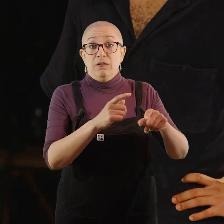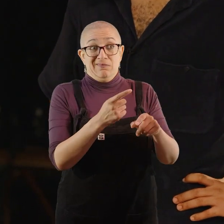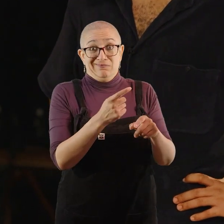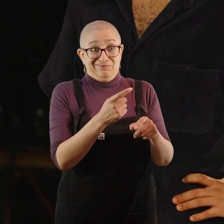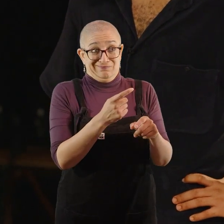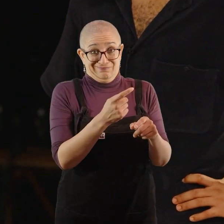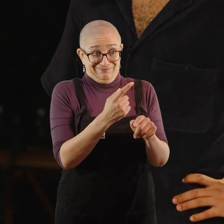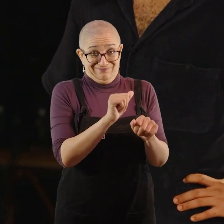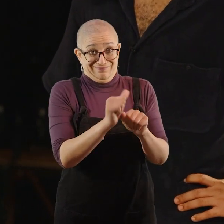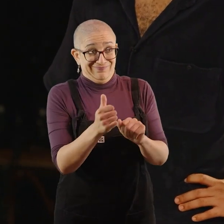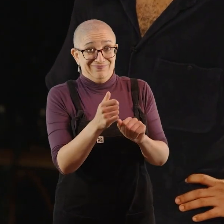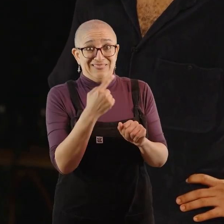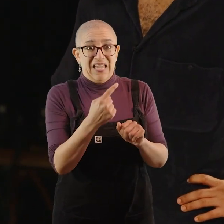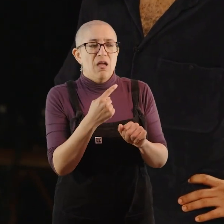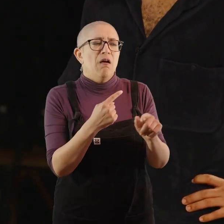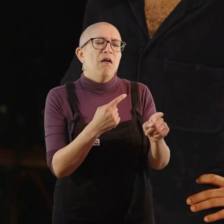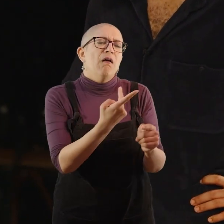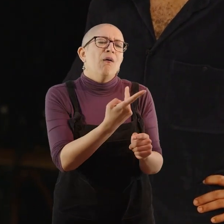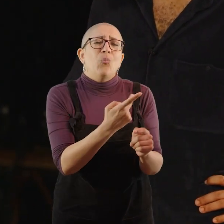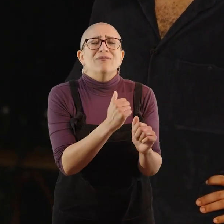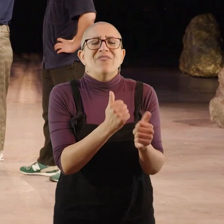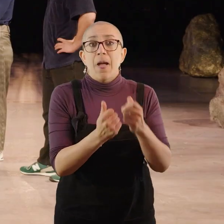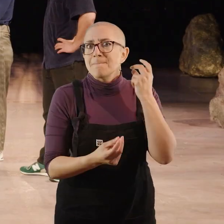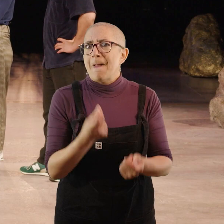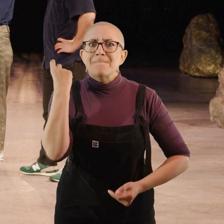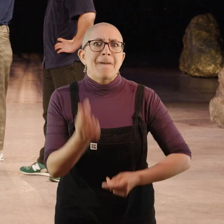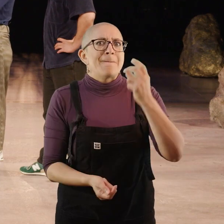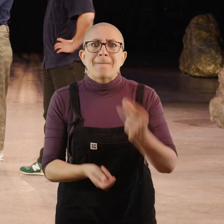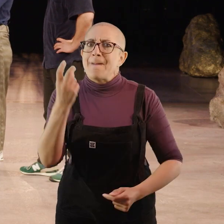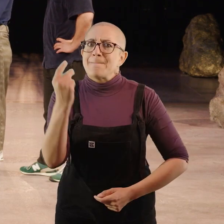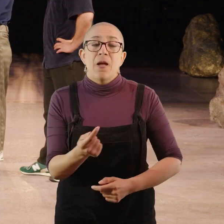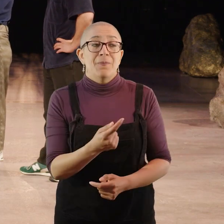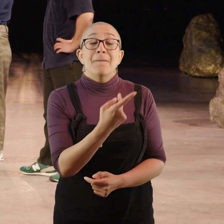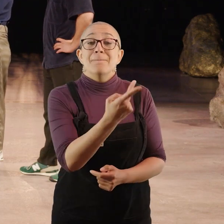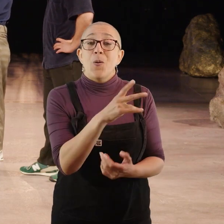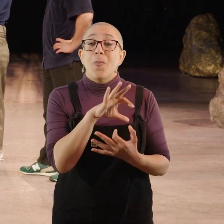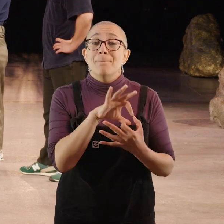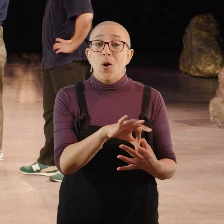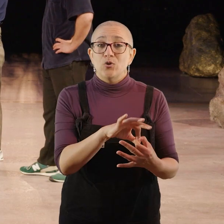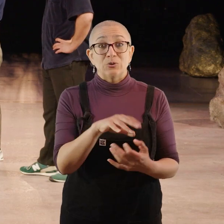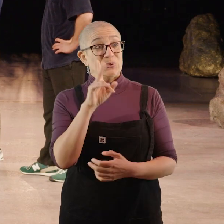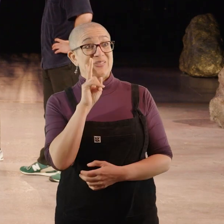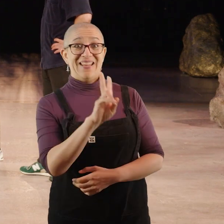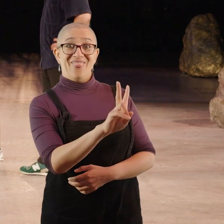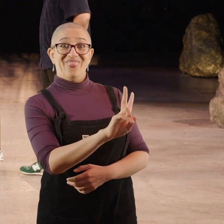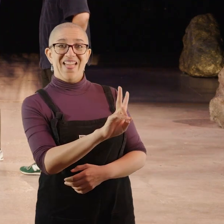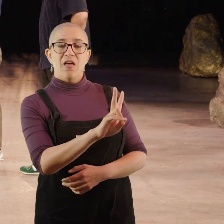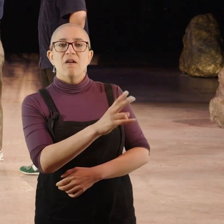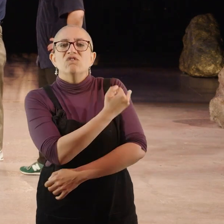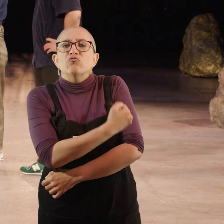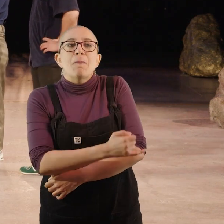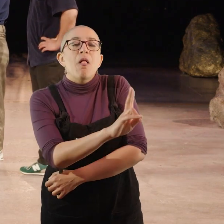that but we're fine. It's so fast. And it bonds them together so much because you've seen the vulnerability